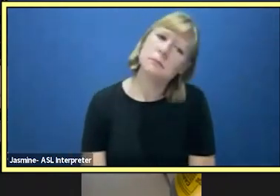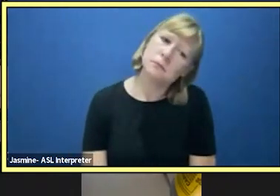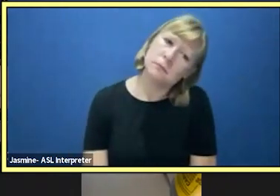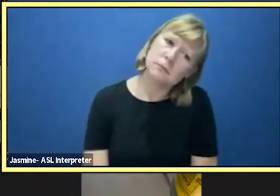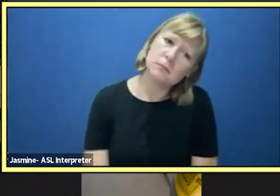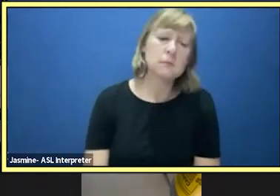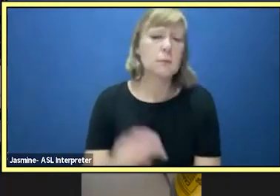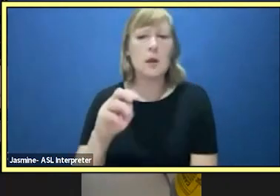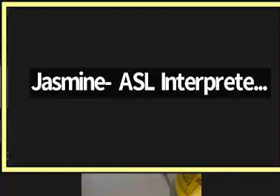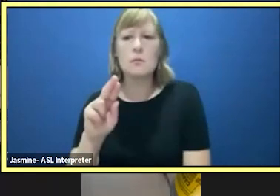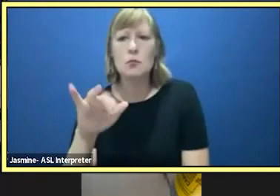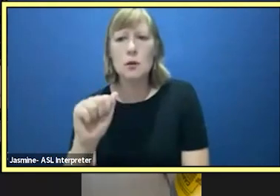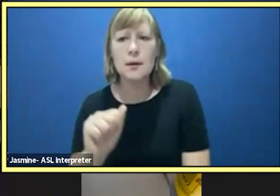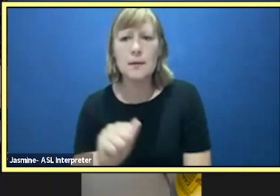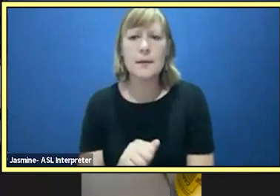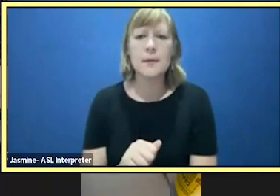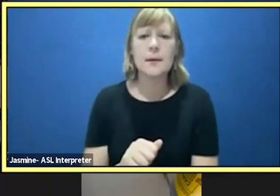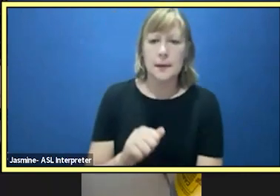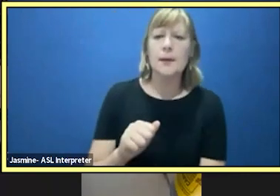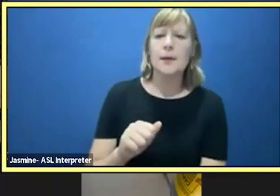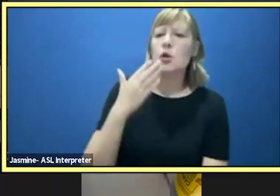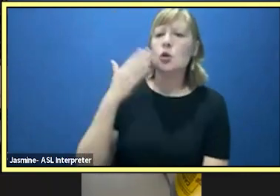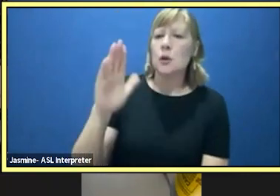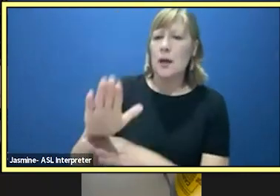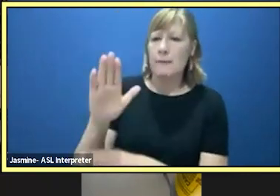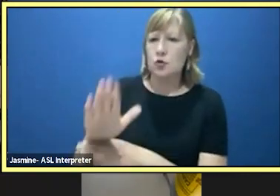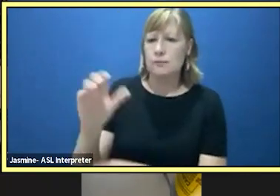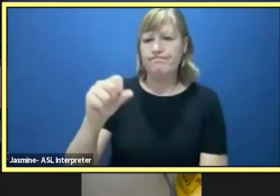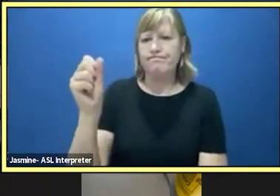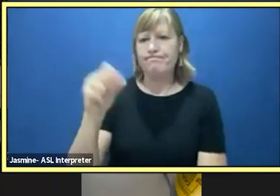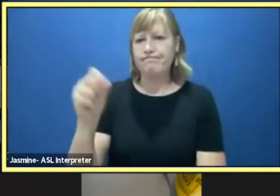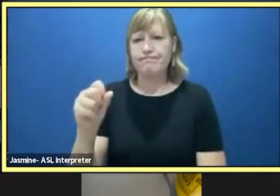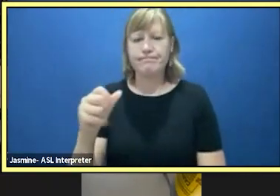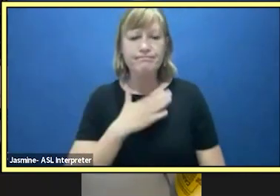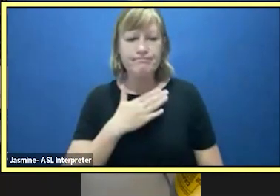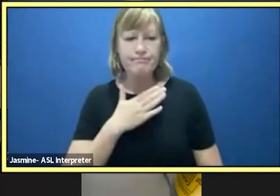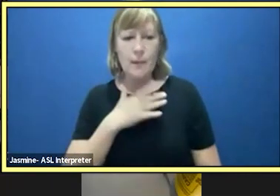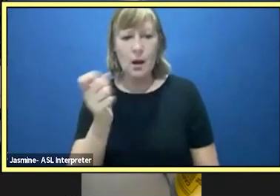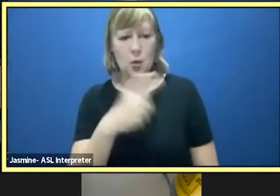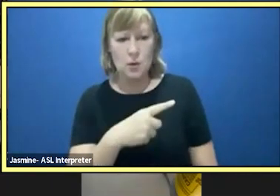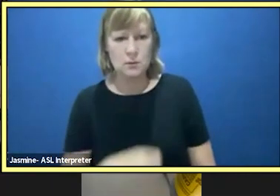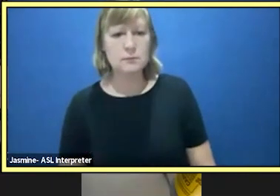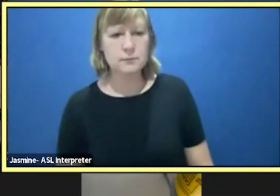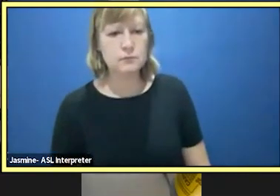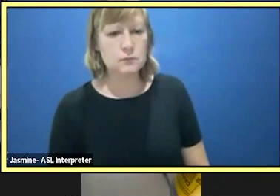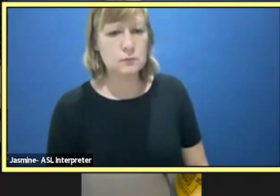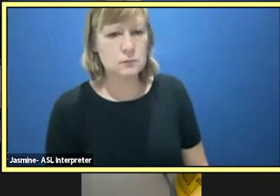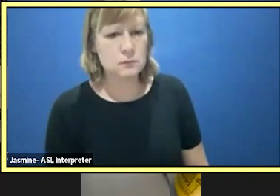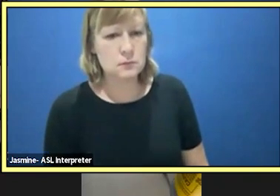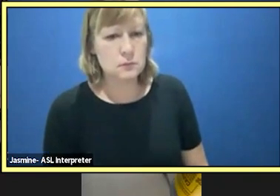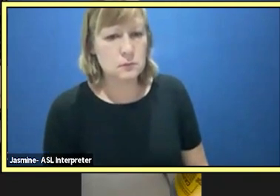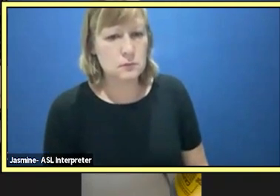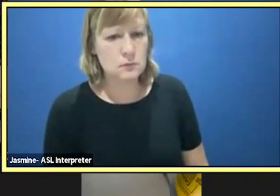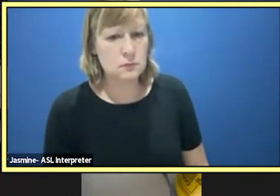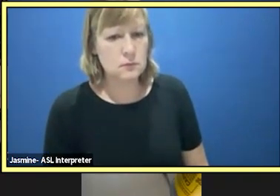good evening, or good afternoon, I should say. So my question was really regarding the plan writers. So